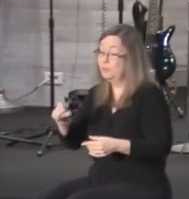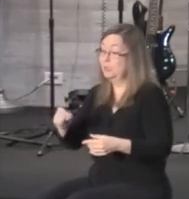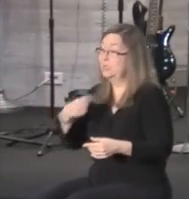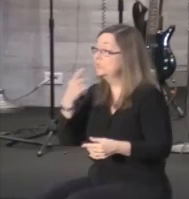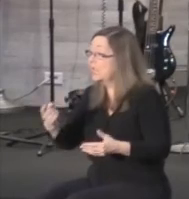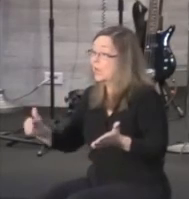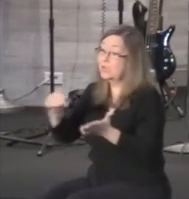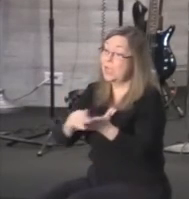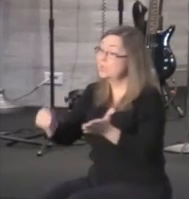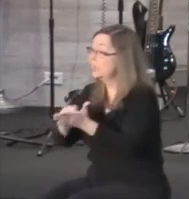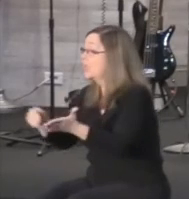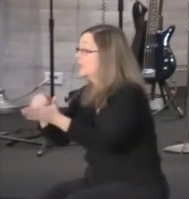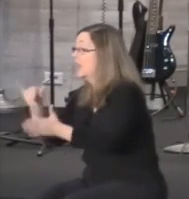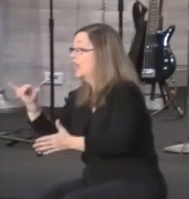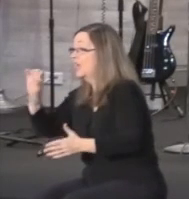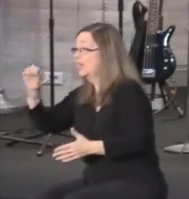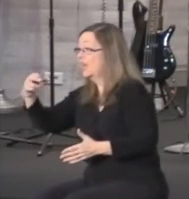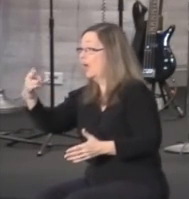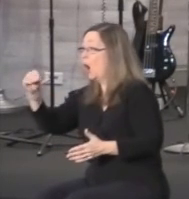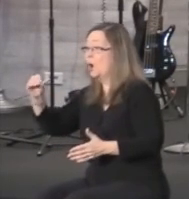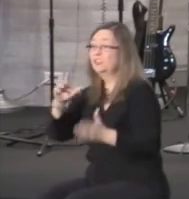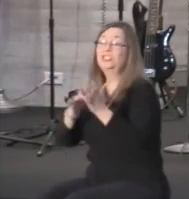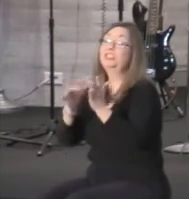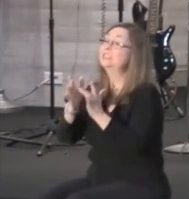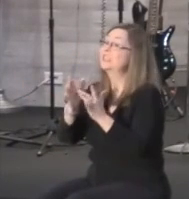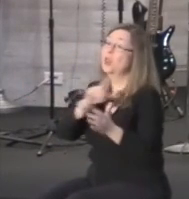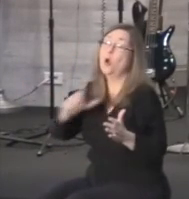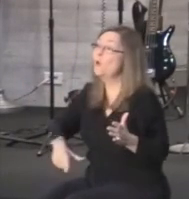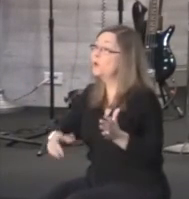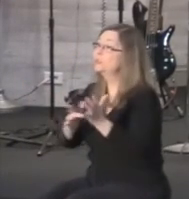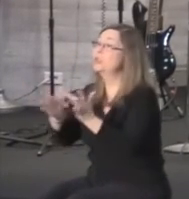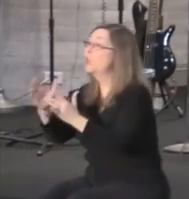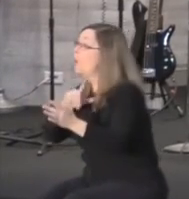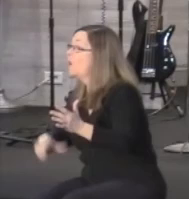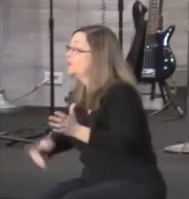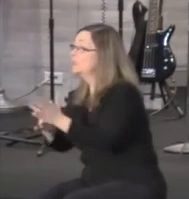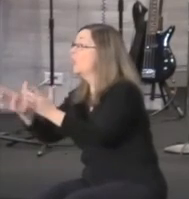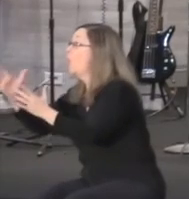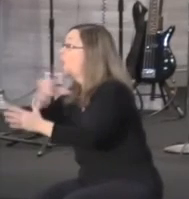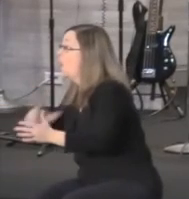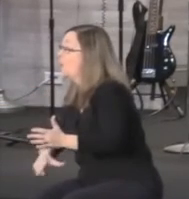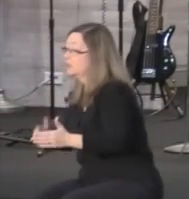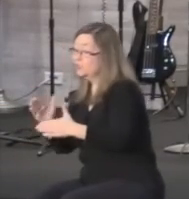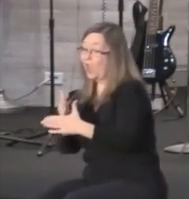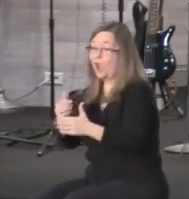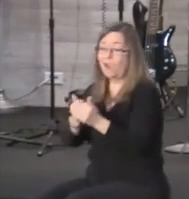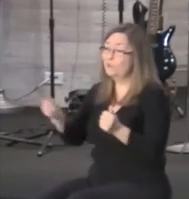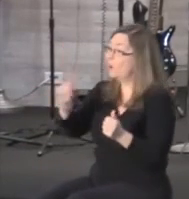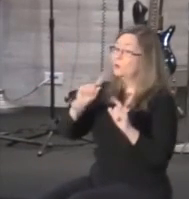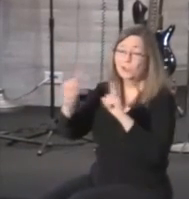echoing everywhere we go. We should be an echo. Jesus is Lord. Jesus is Lord. Jesus is Lord. We should be sharing it